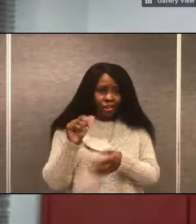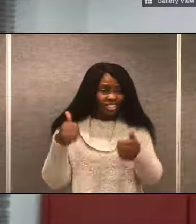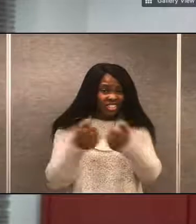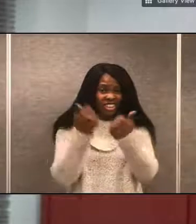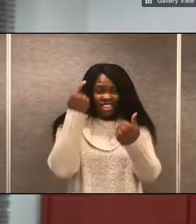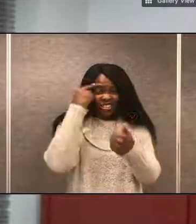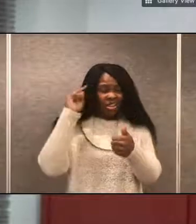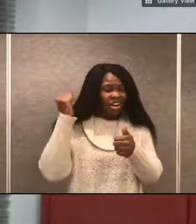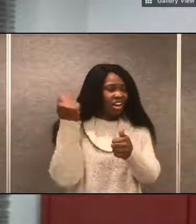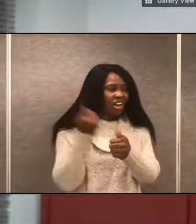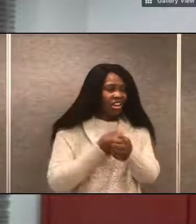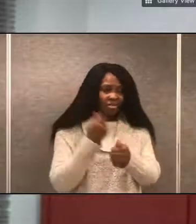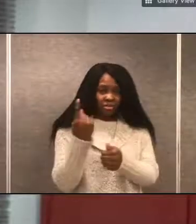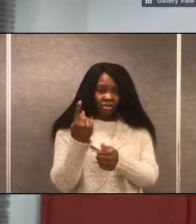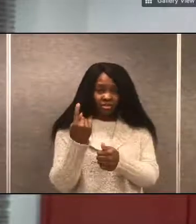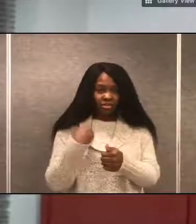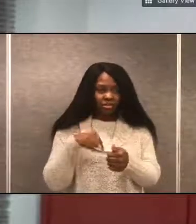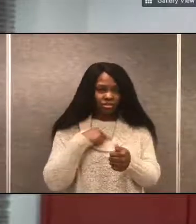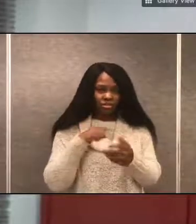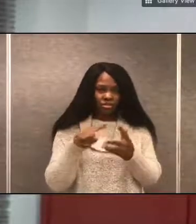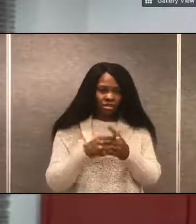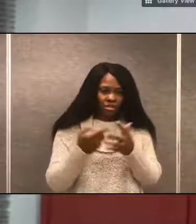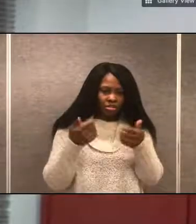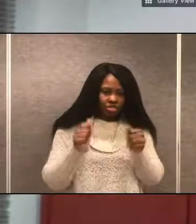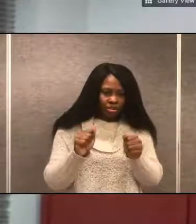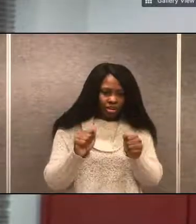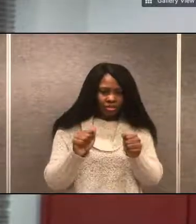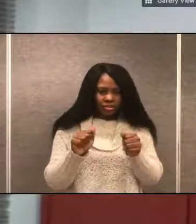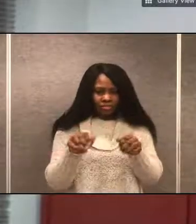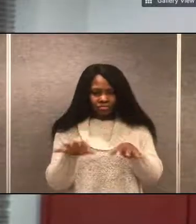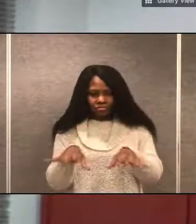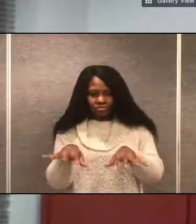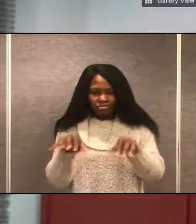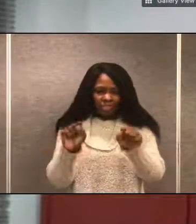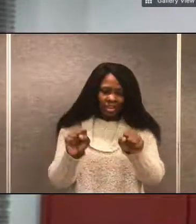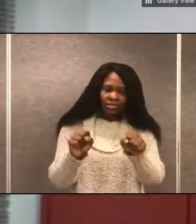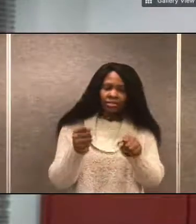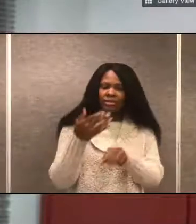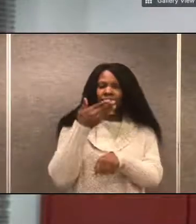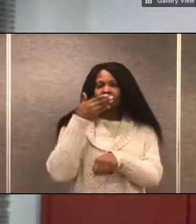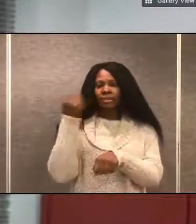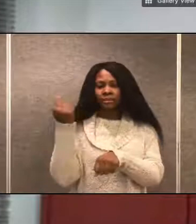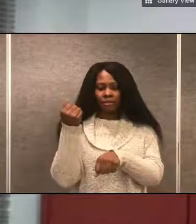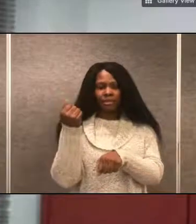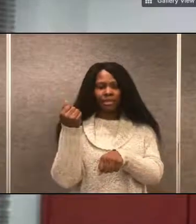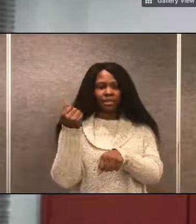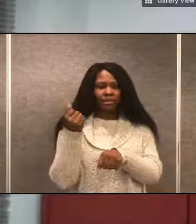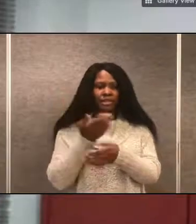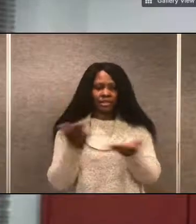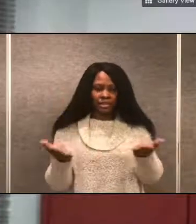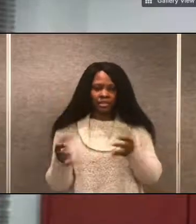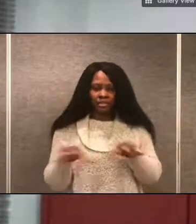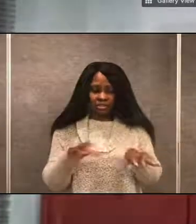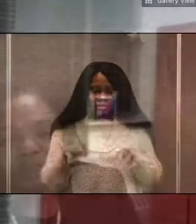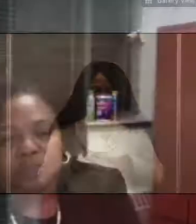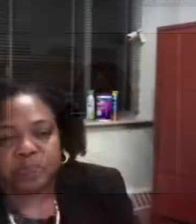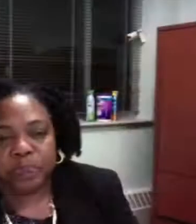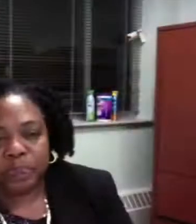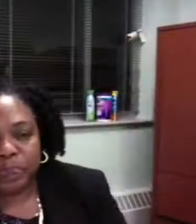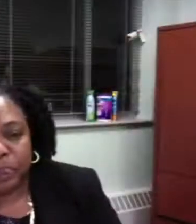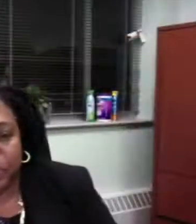for everyone as we begin to try to adapt to what would be the best course of action. Right,